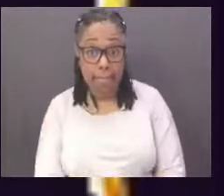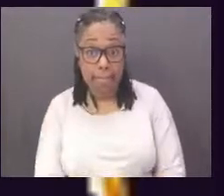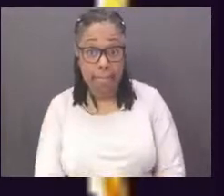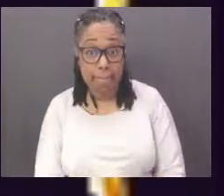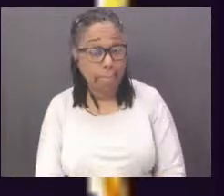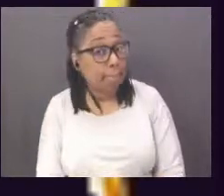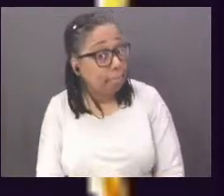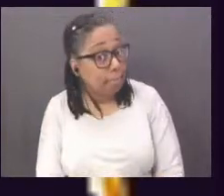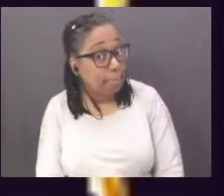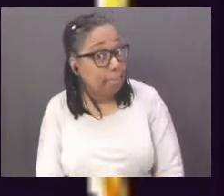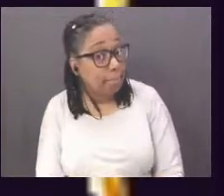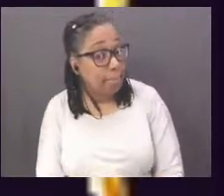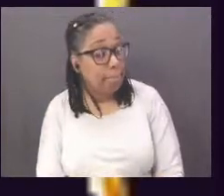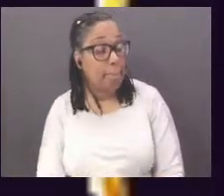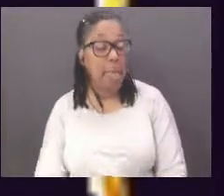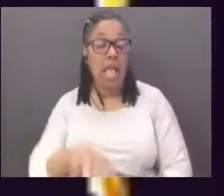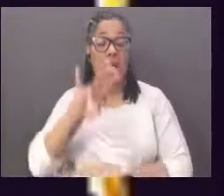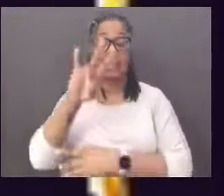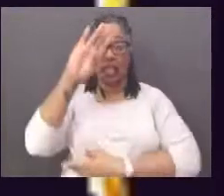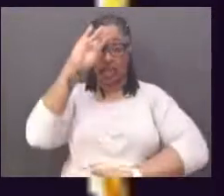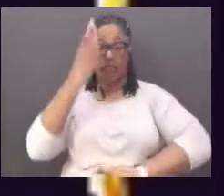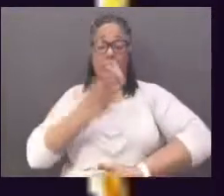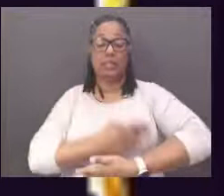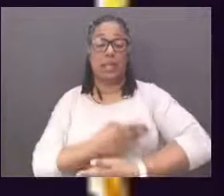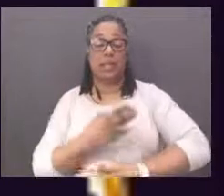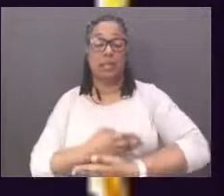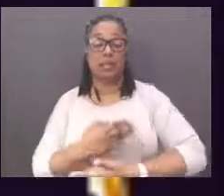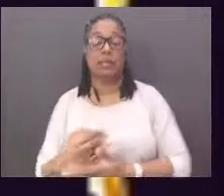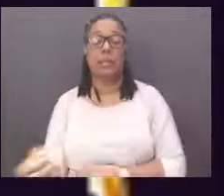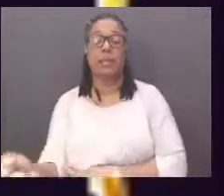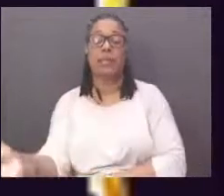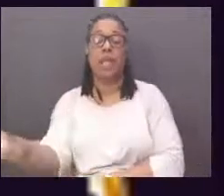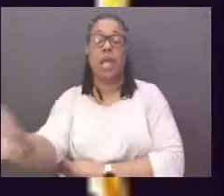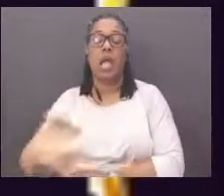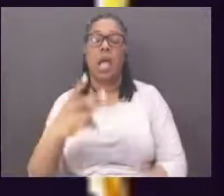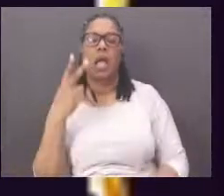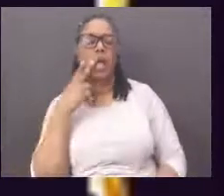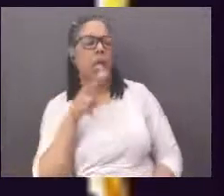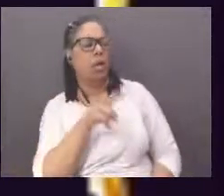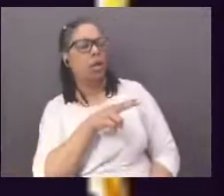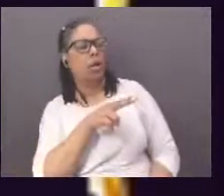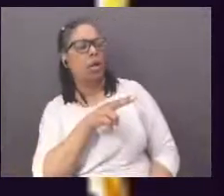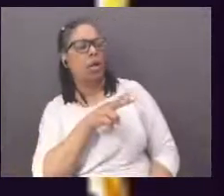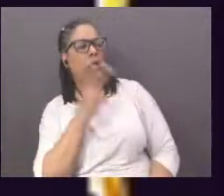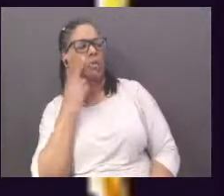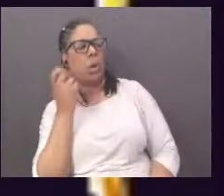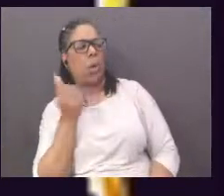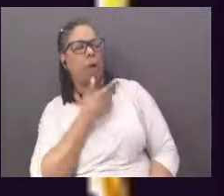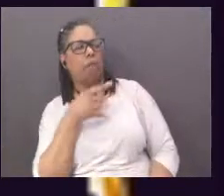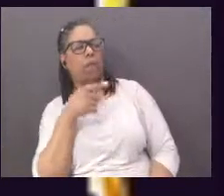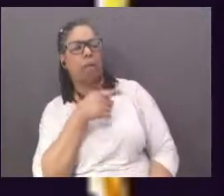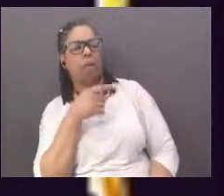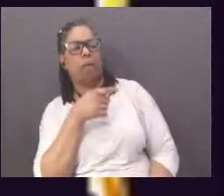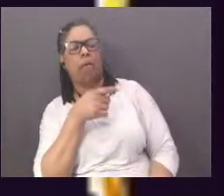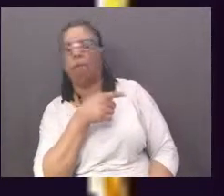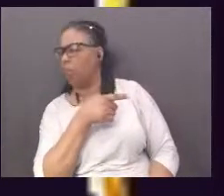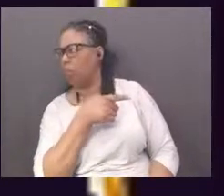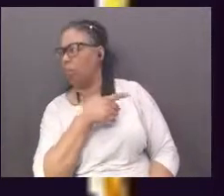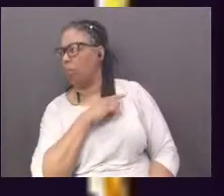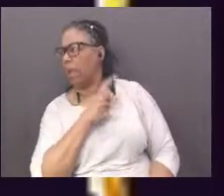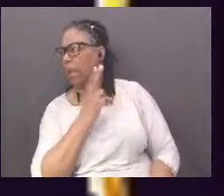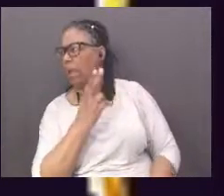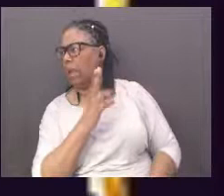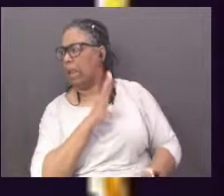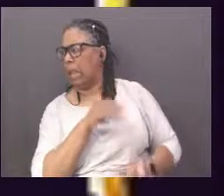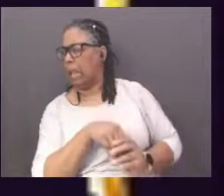These seven sons of the high priest saw the things that Paul was doing in the name of Jesus, and they figured